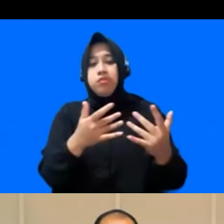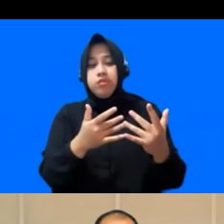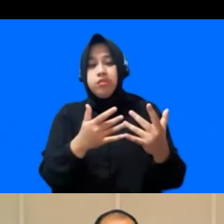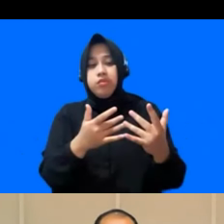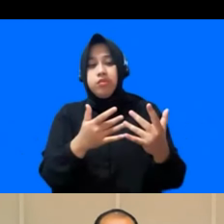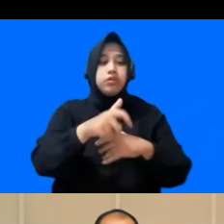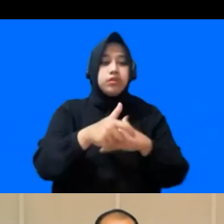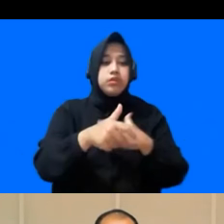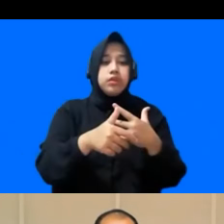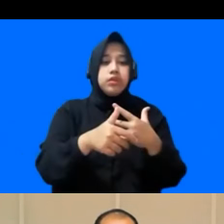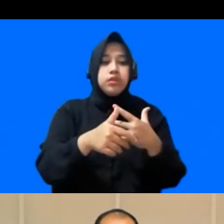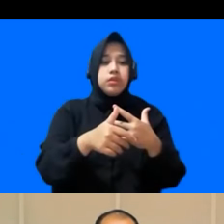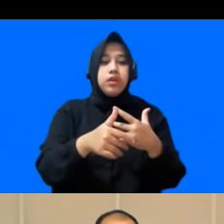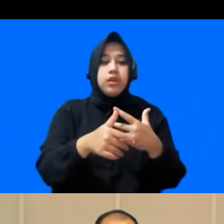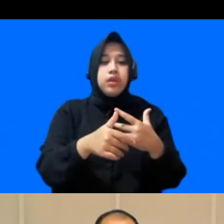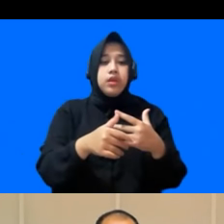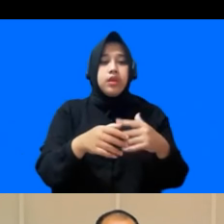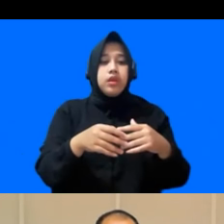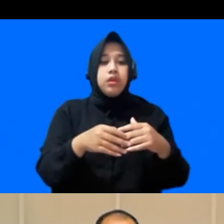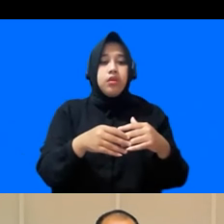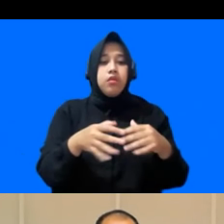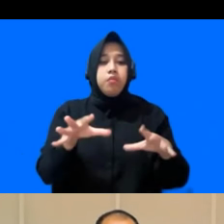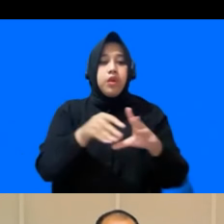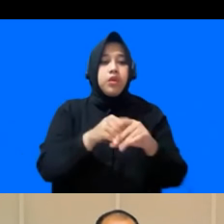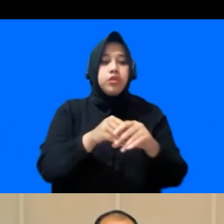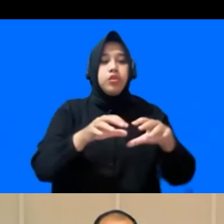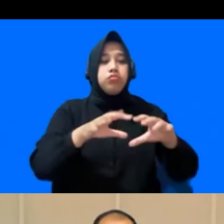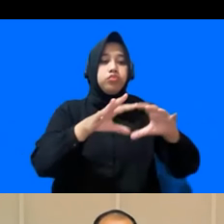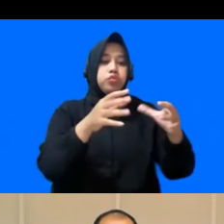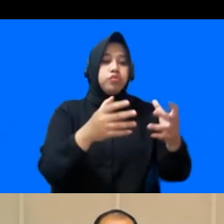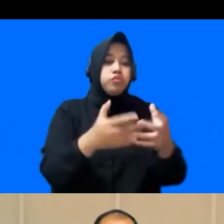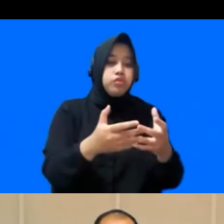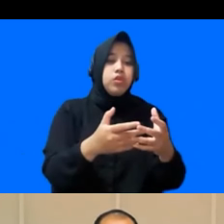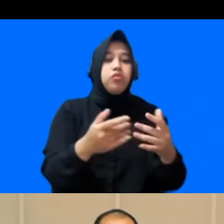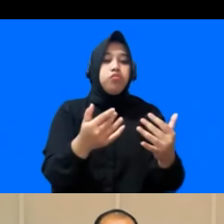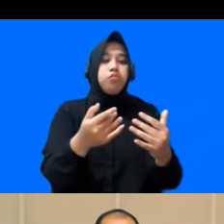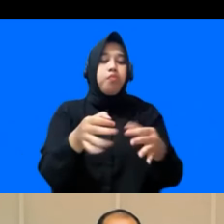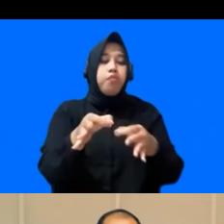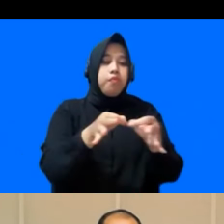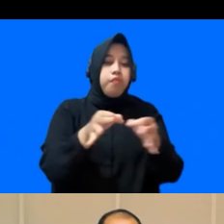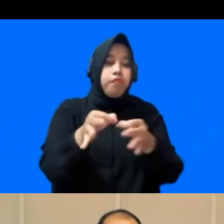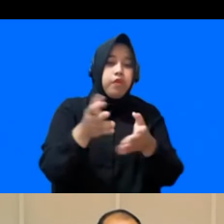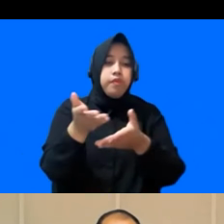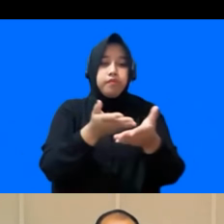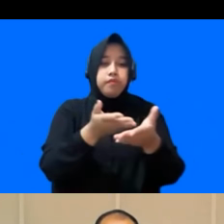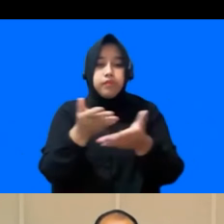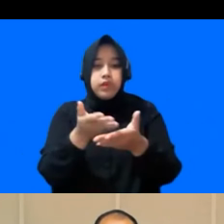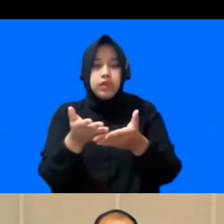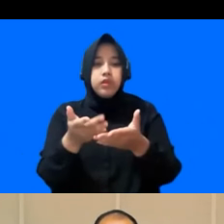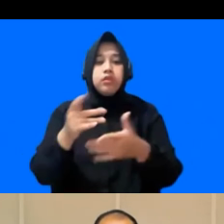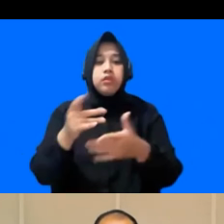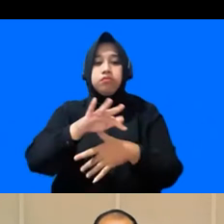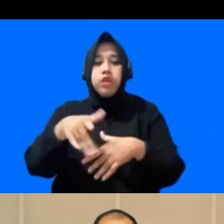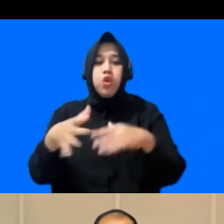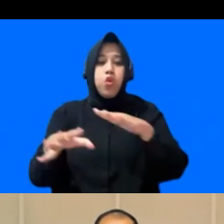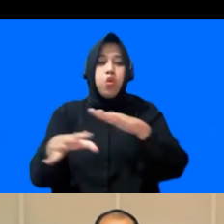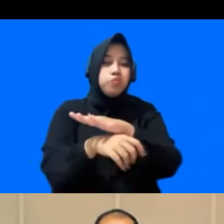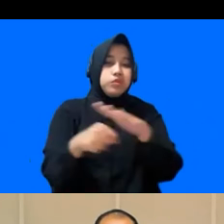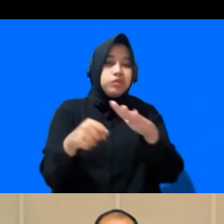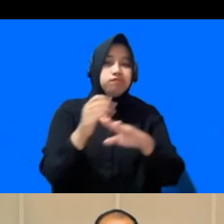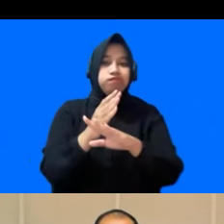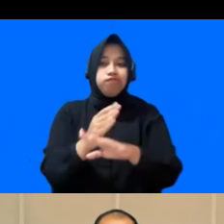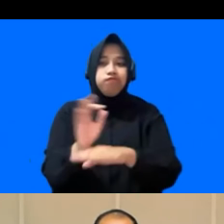resources and the reform bureaucracy in creating world-class public services that is